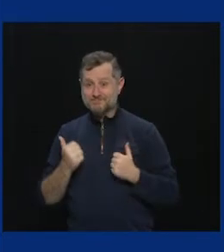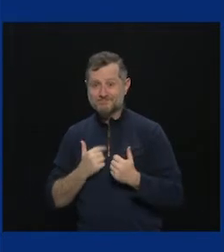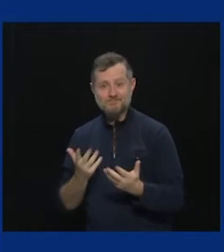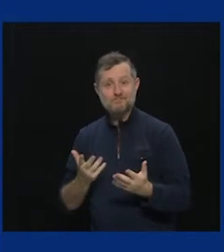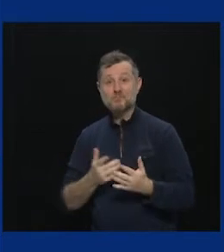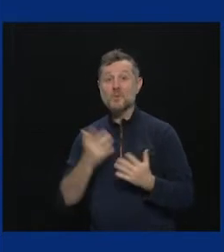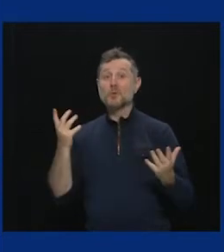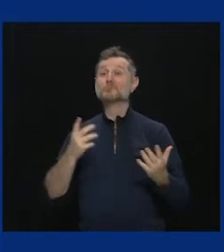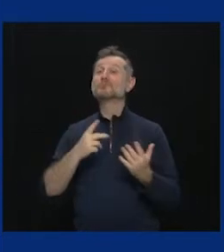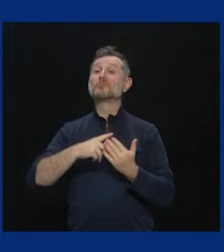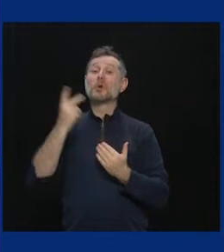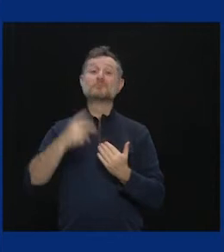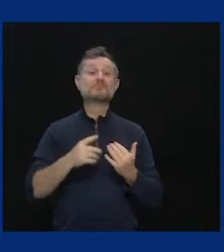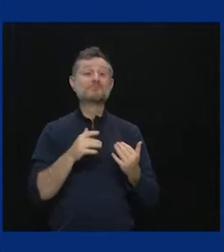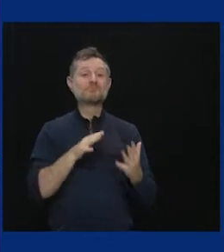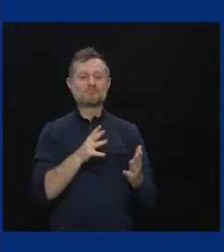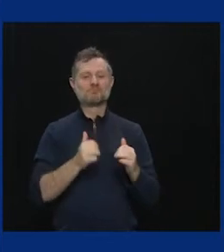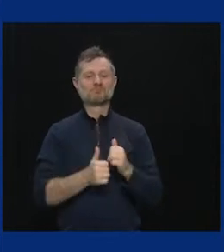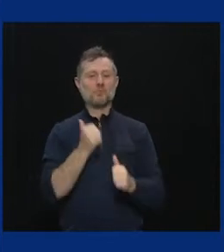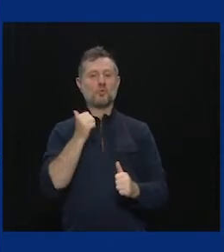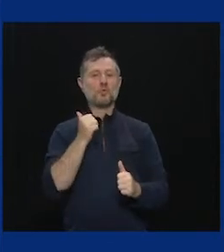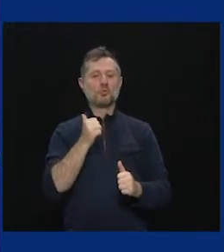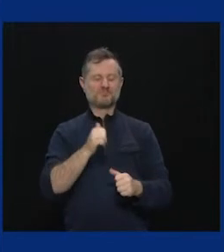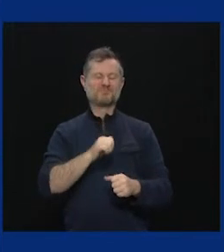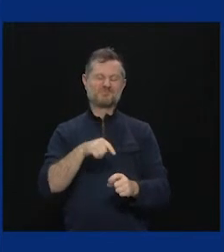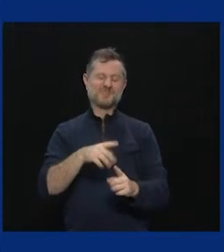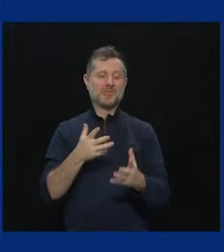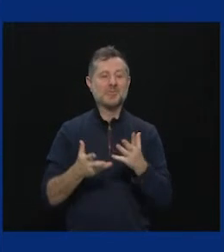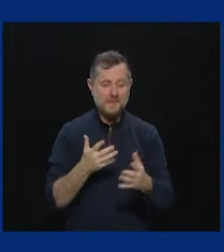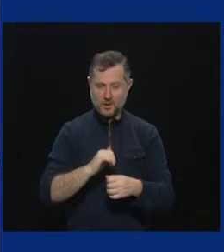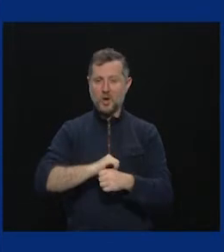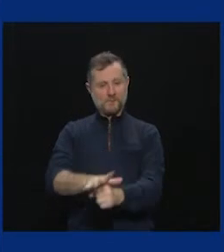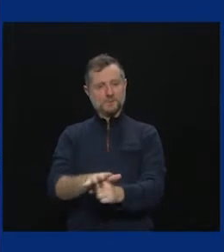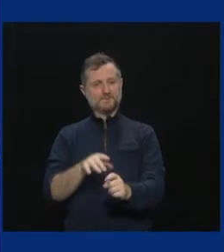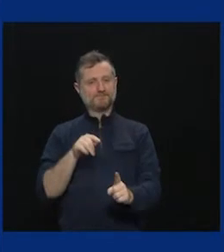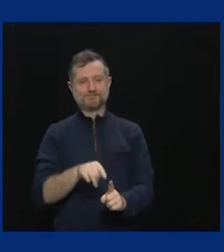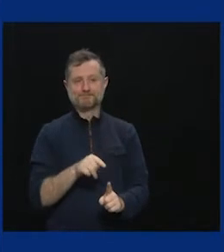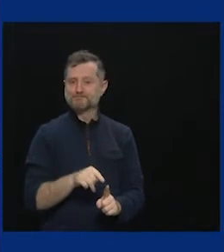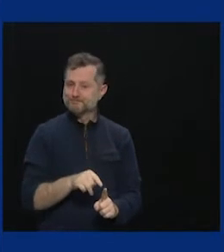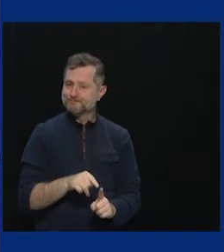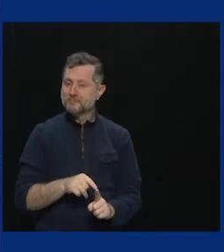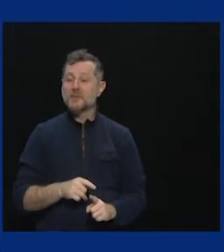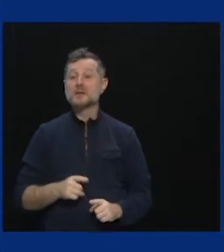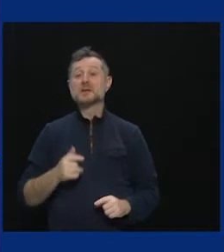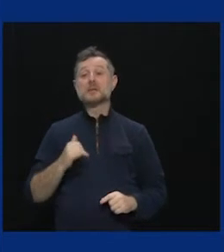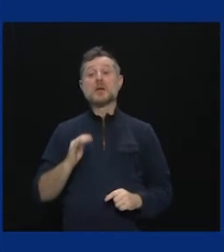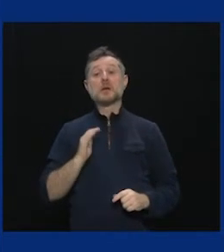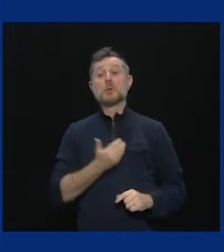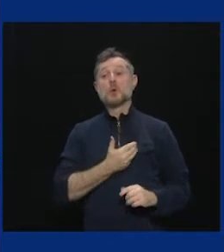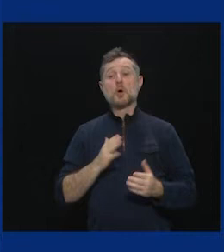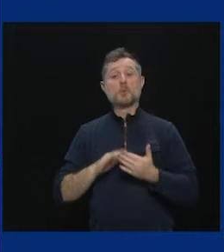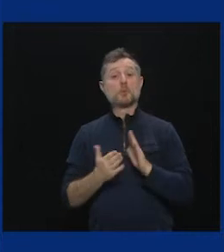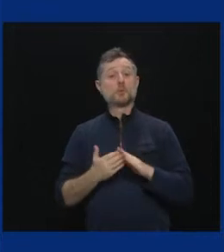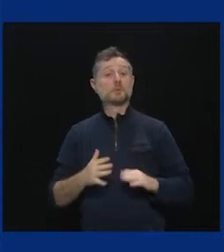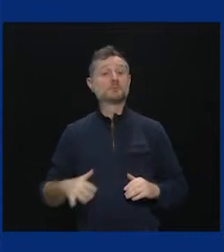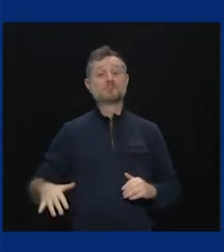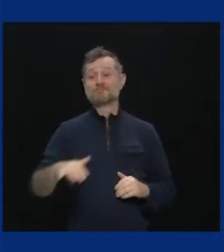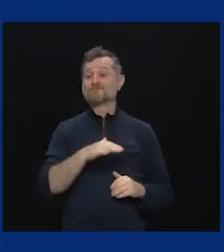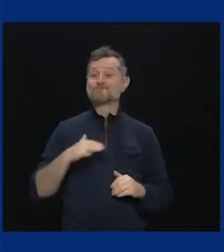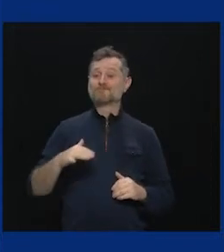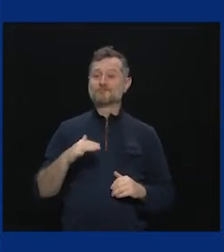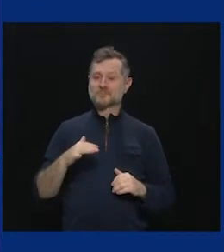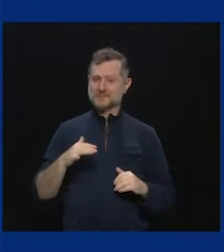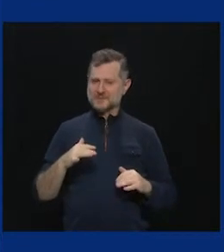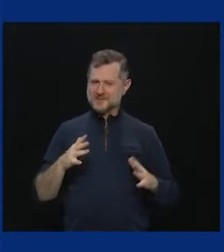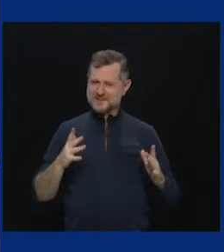civic resource for our community, most visibly since April, by having a New York City